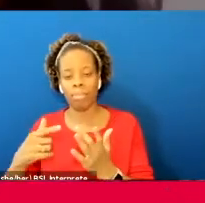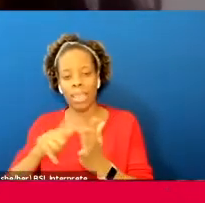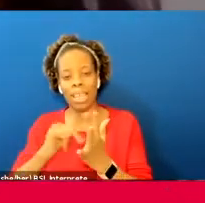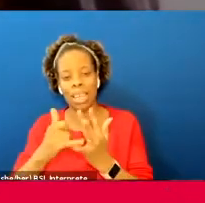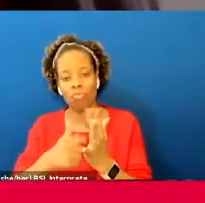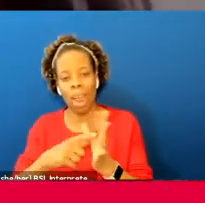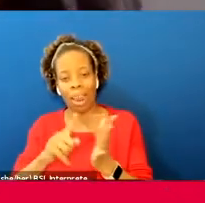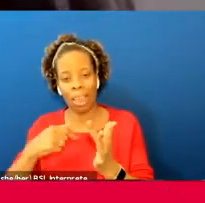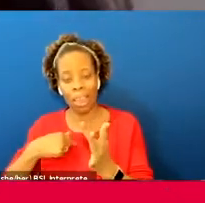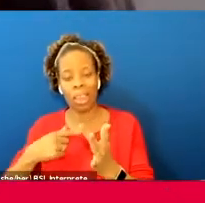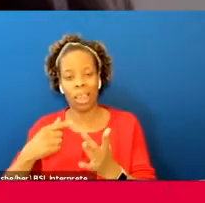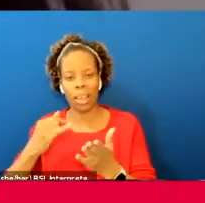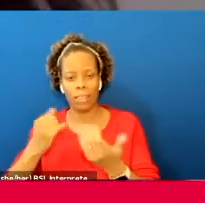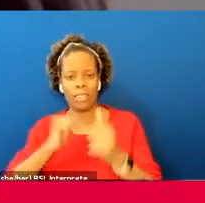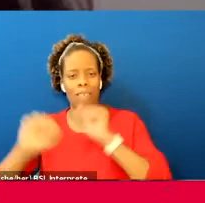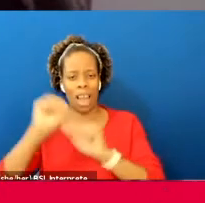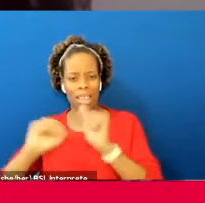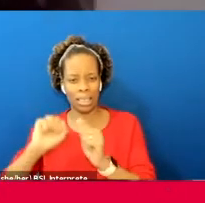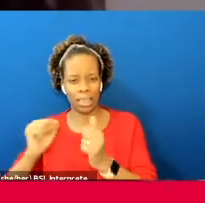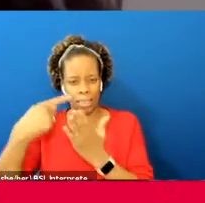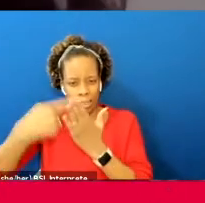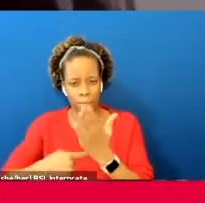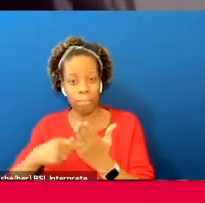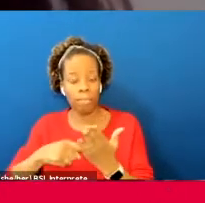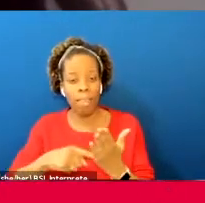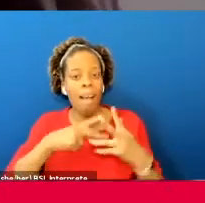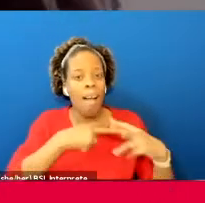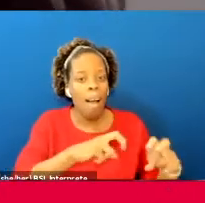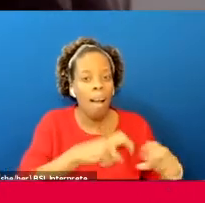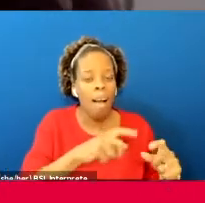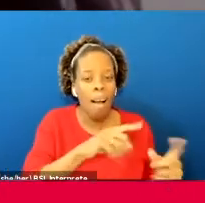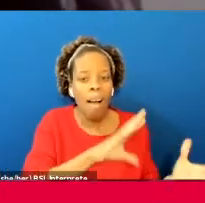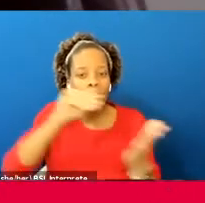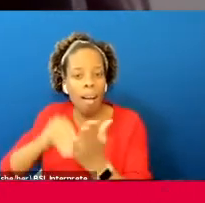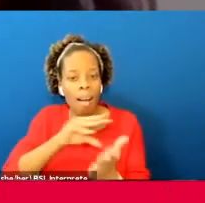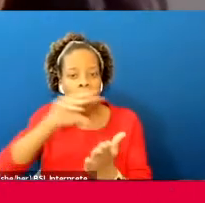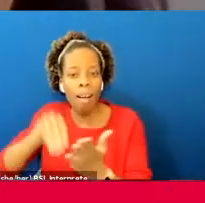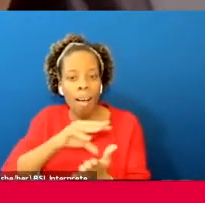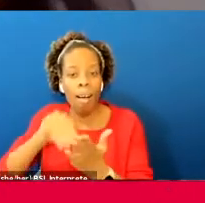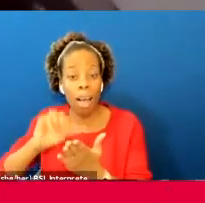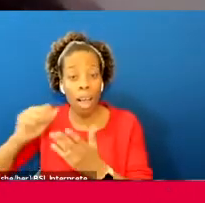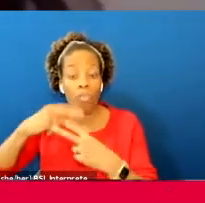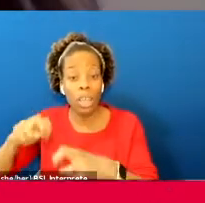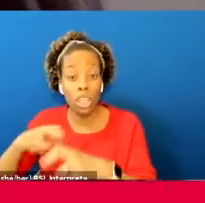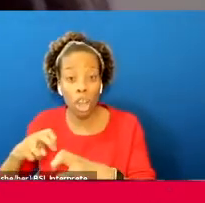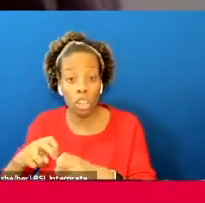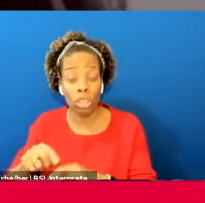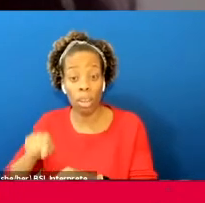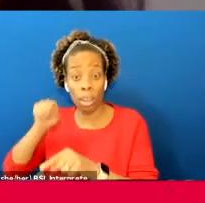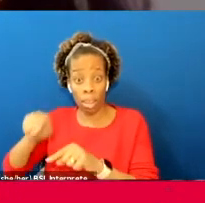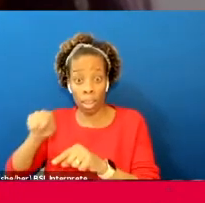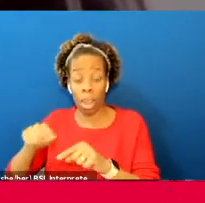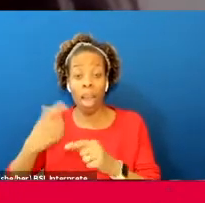in which there were the Black Friday Rafa war crimes exposed by their work, by their research. And they mapped Israeli strikes over